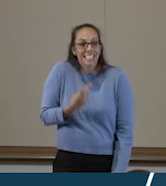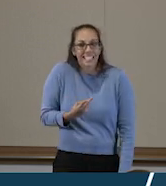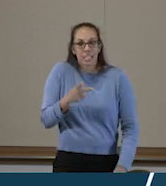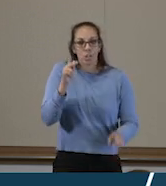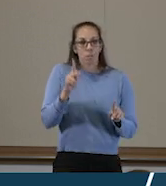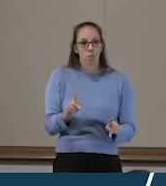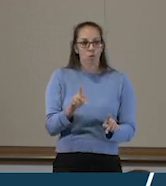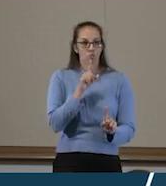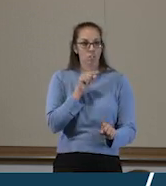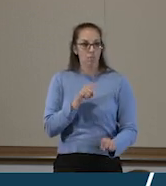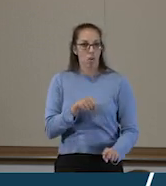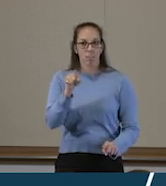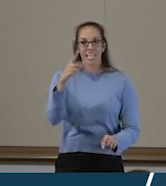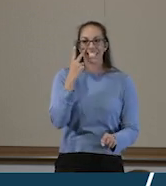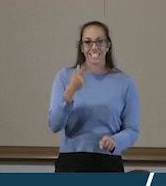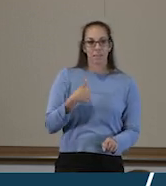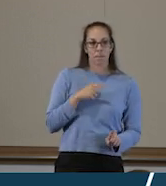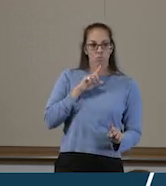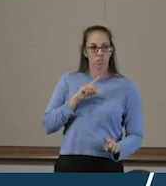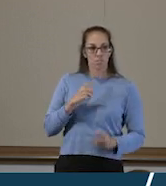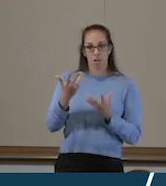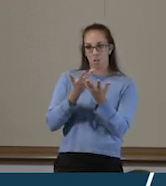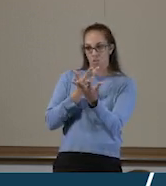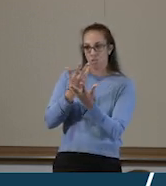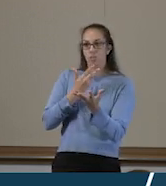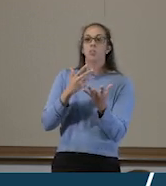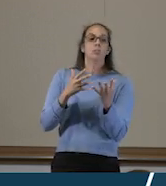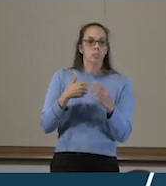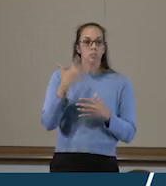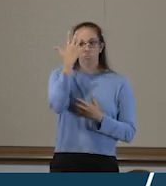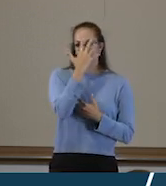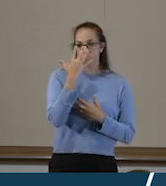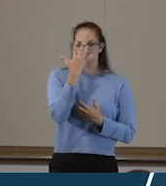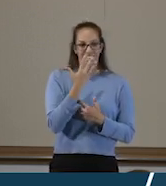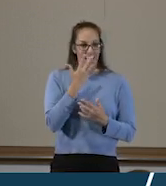person and the person can see me, and they can see the document.